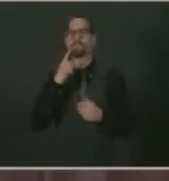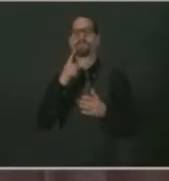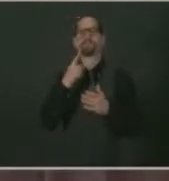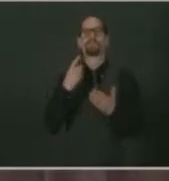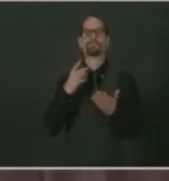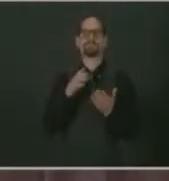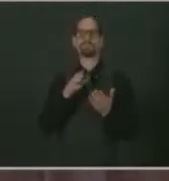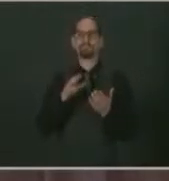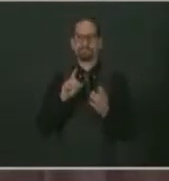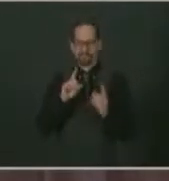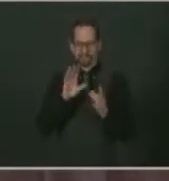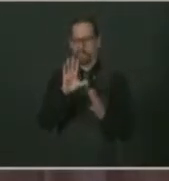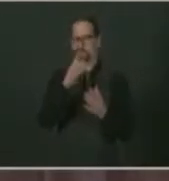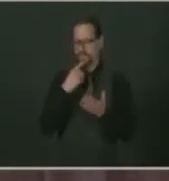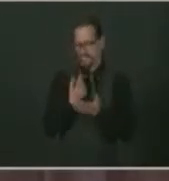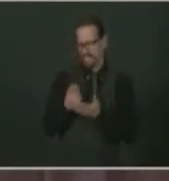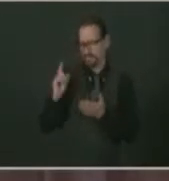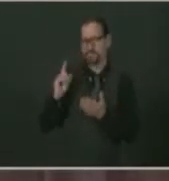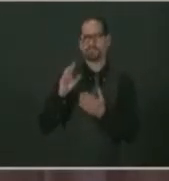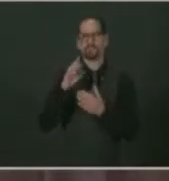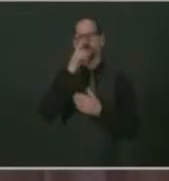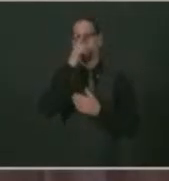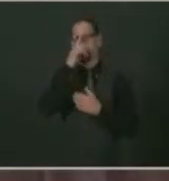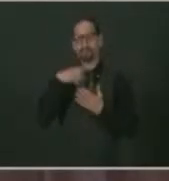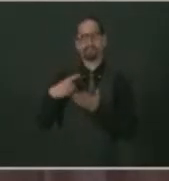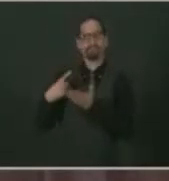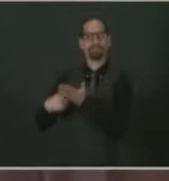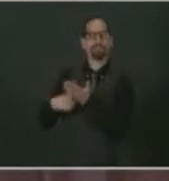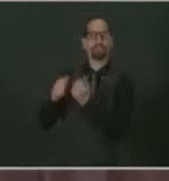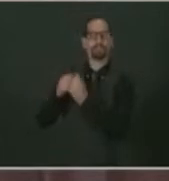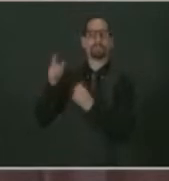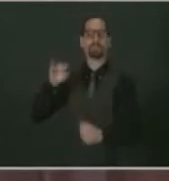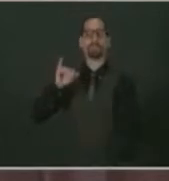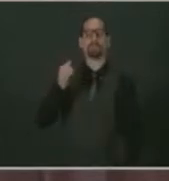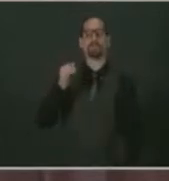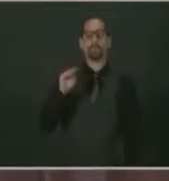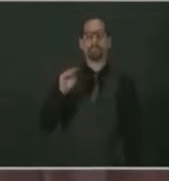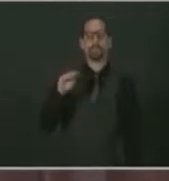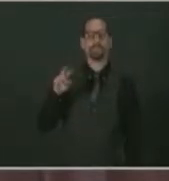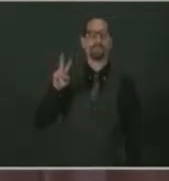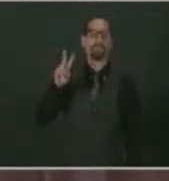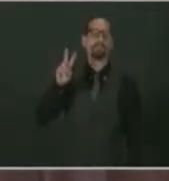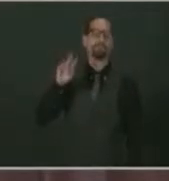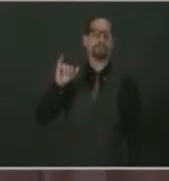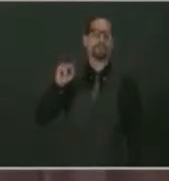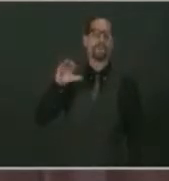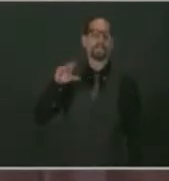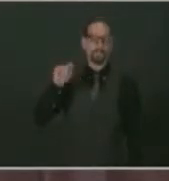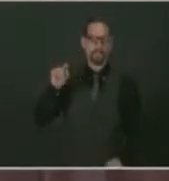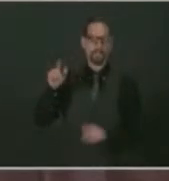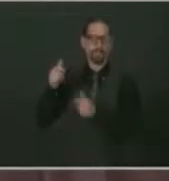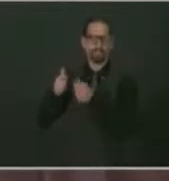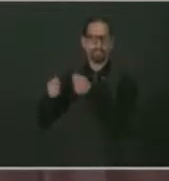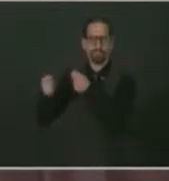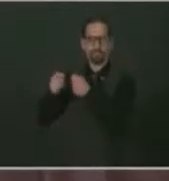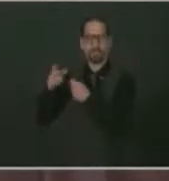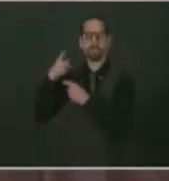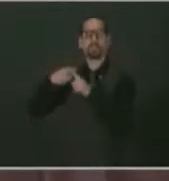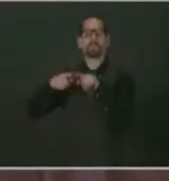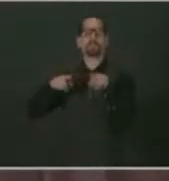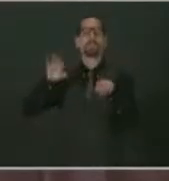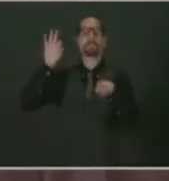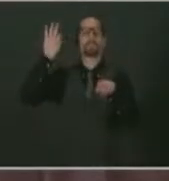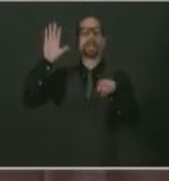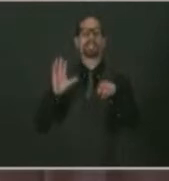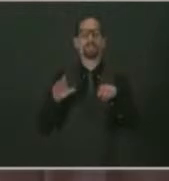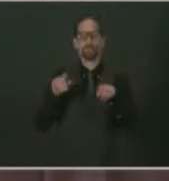had a meeting with both Jim Vincent and Pastor Jenkins after that press conference today, and they were concerned about that messaging